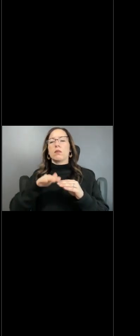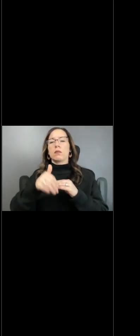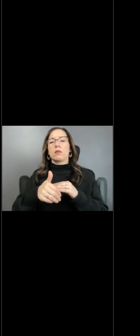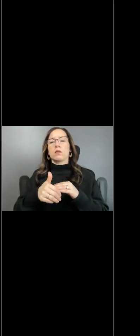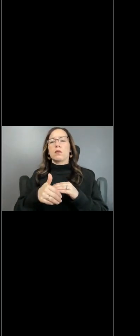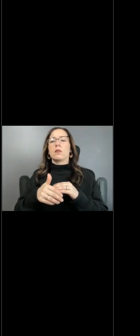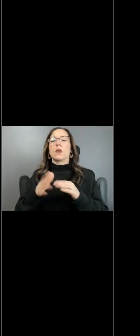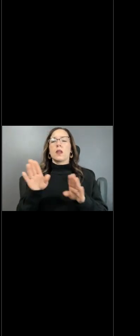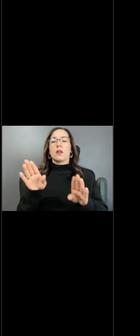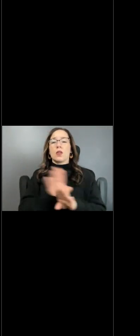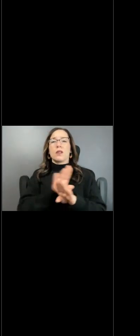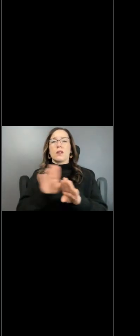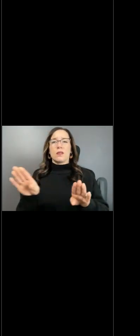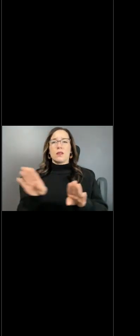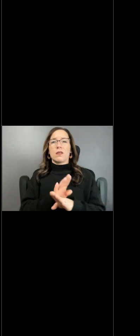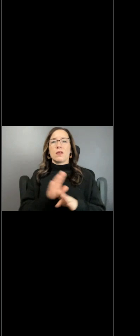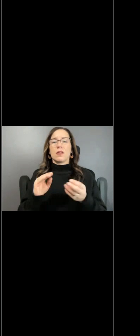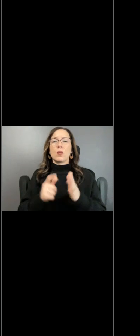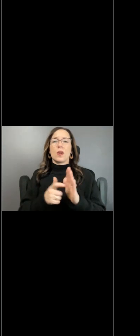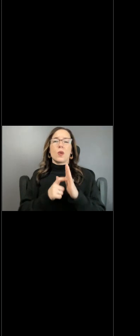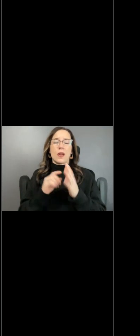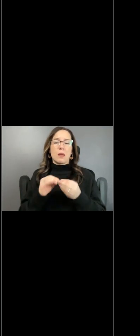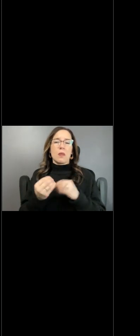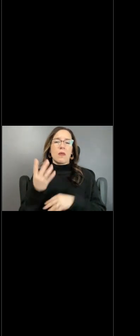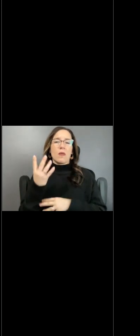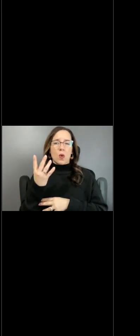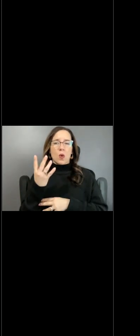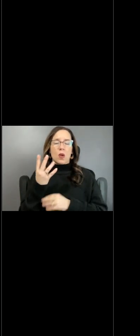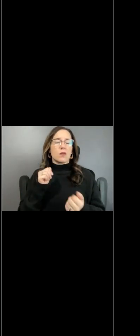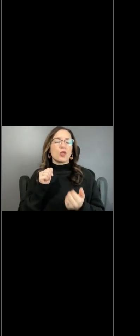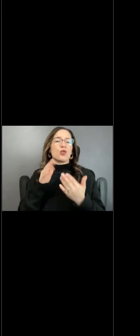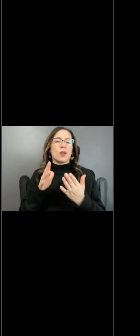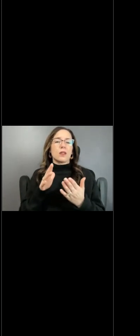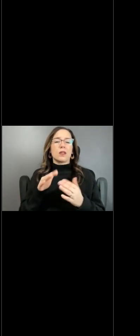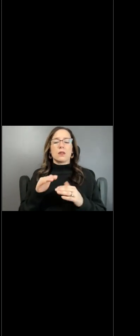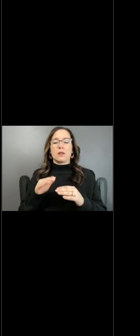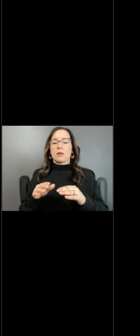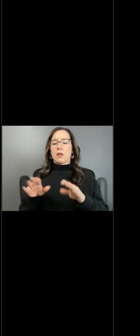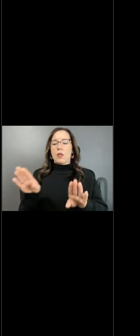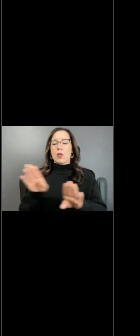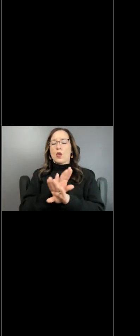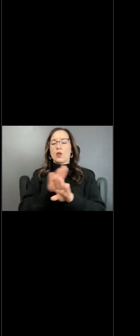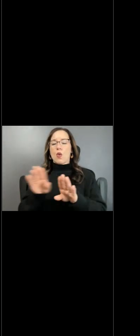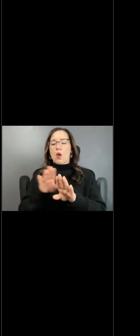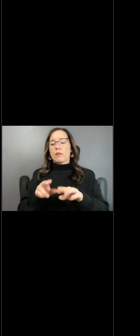requirement 4. So requirement 4 is the one that addresses the threshold of doors, including